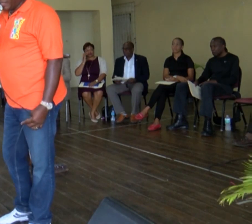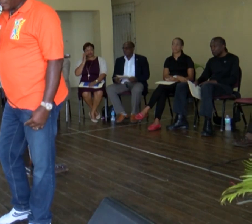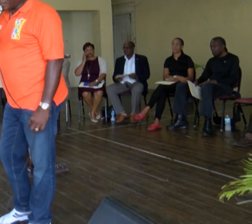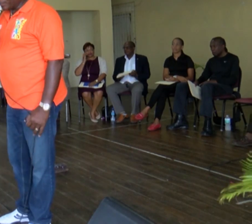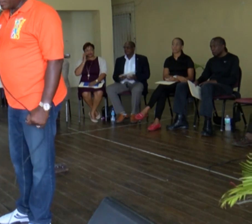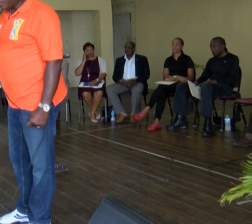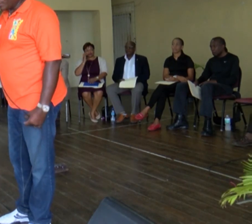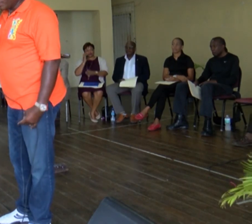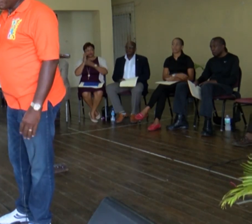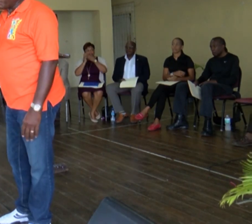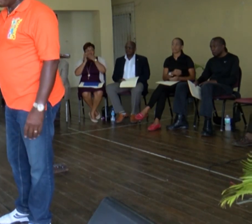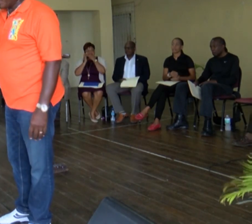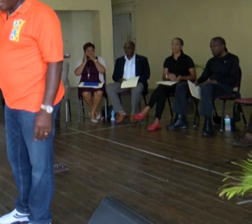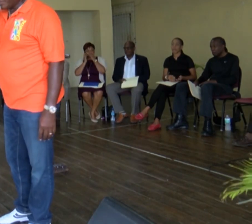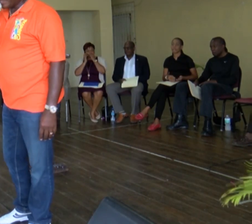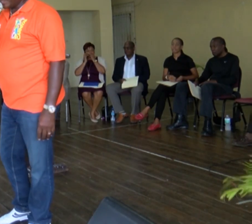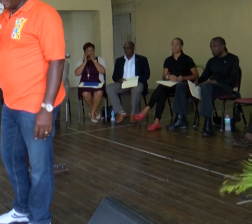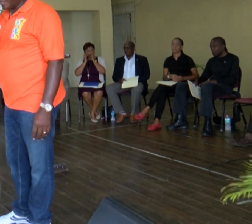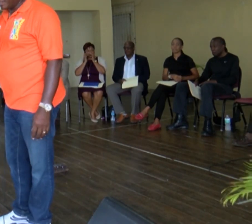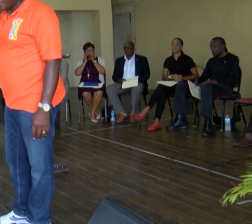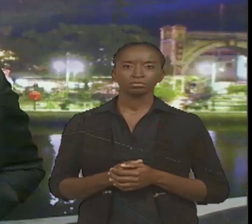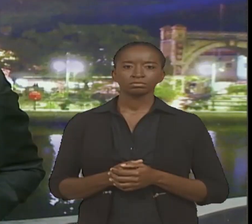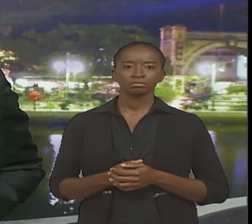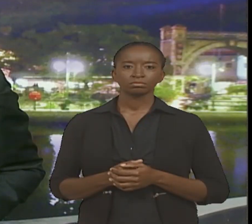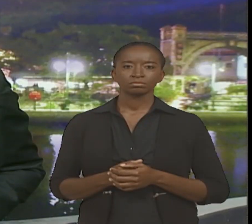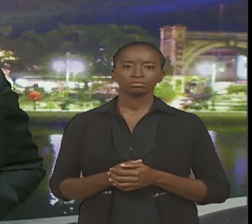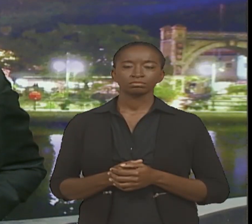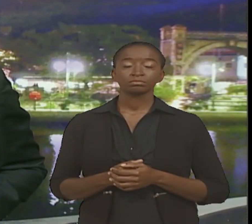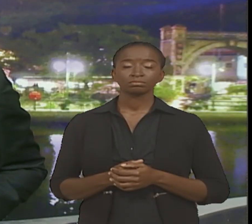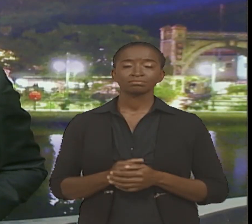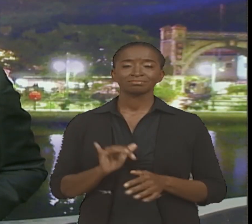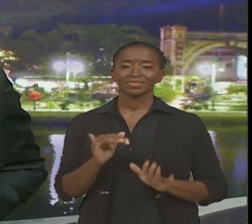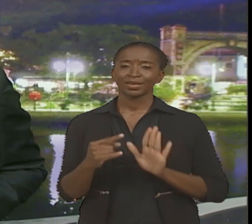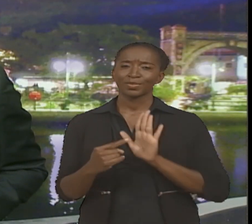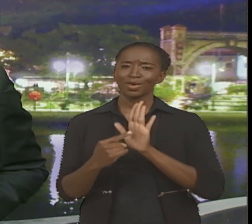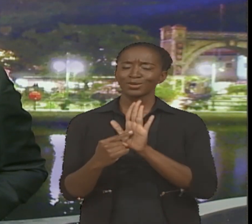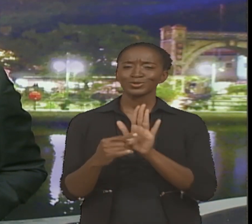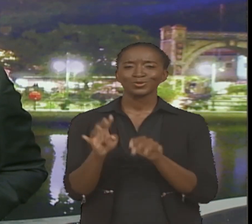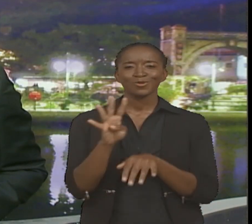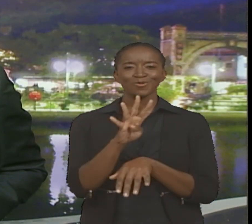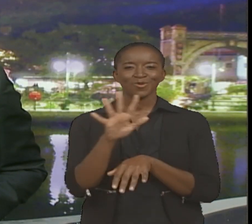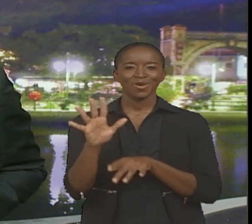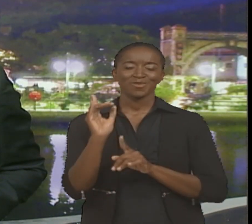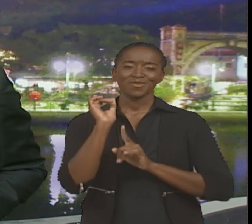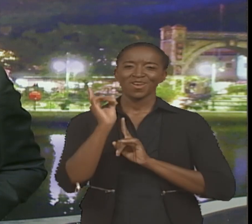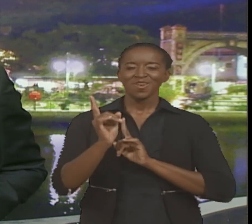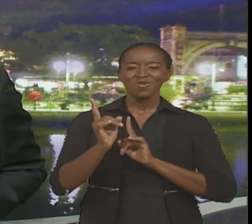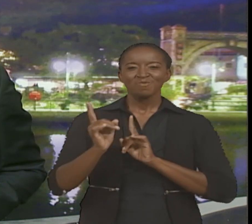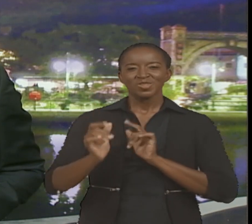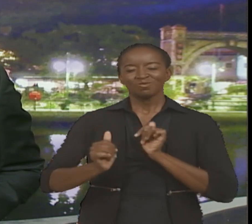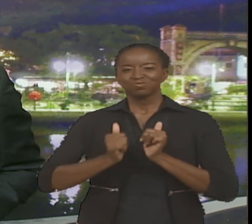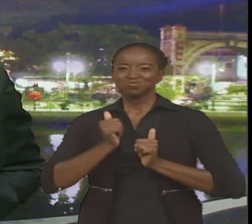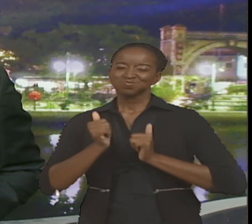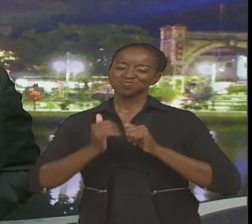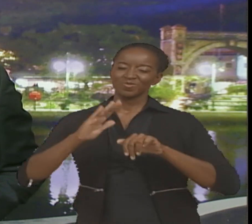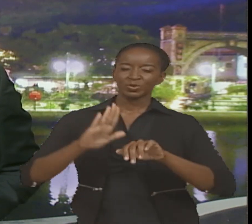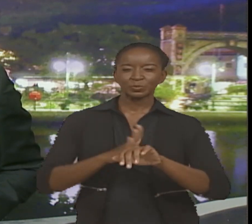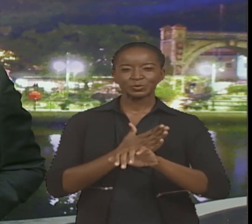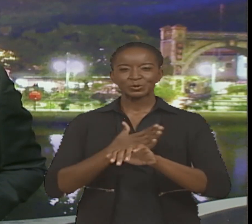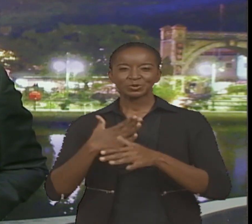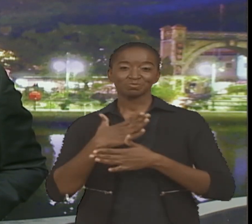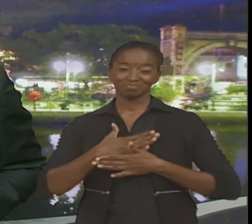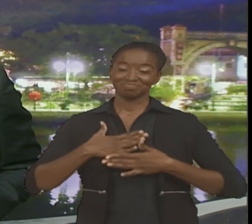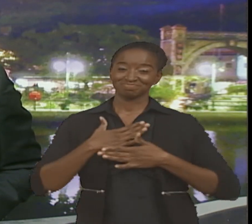gained its popularity. And it will be 45 minutes of pure energy and sweet